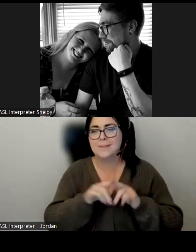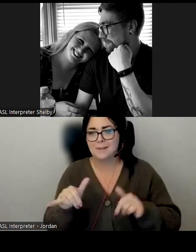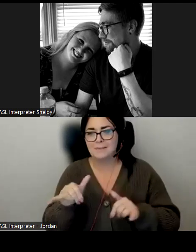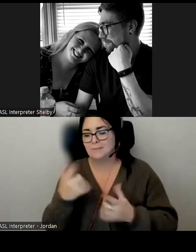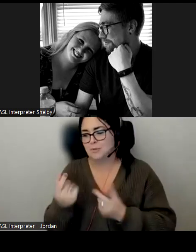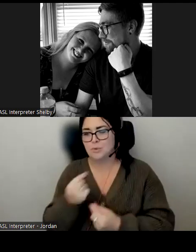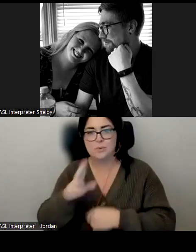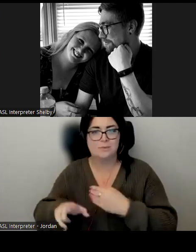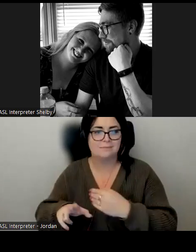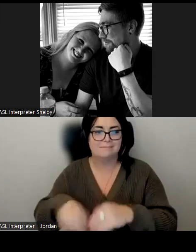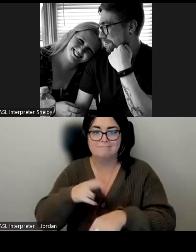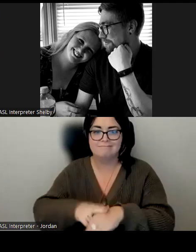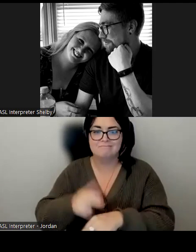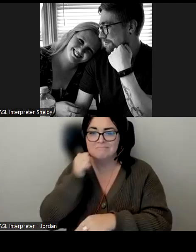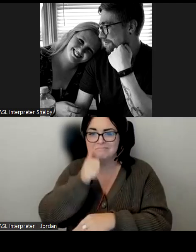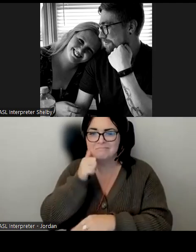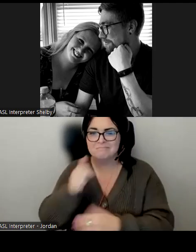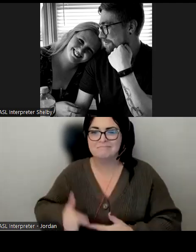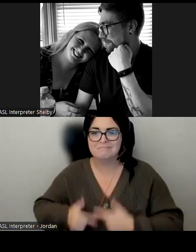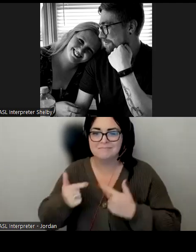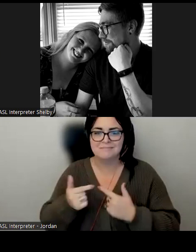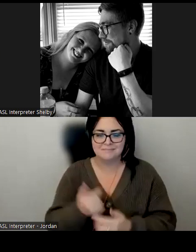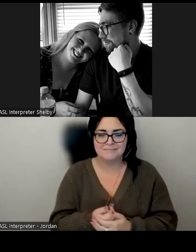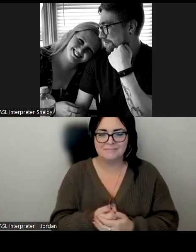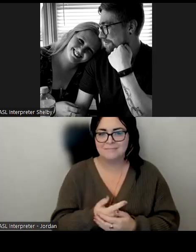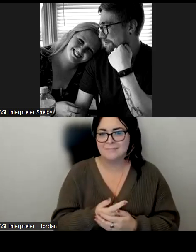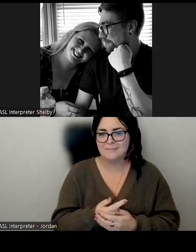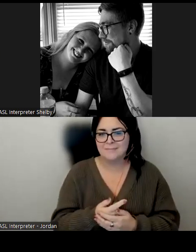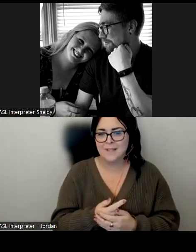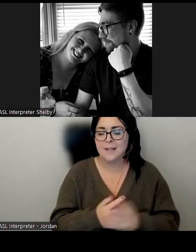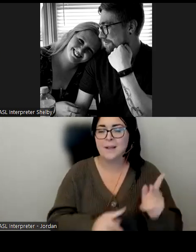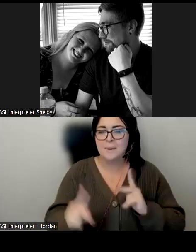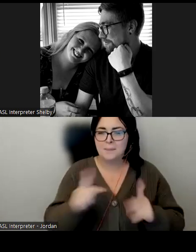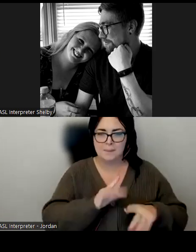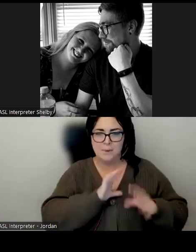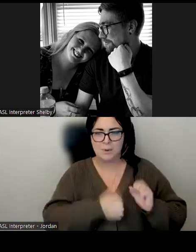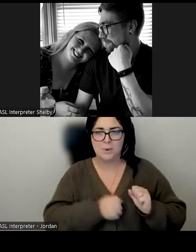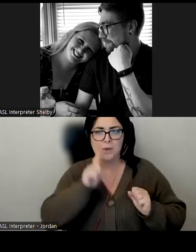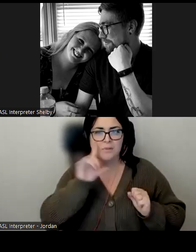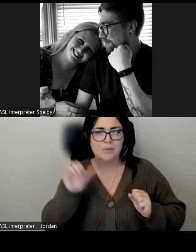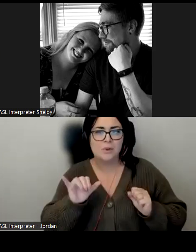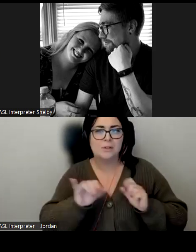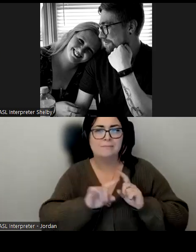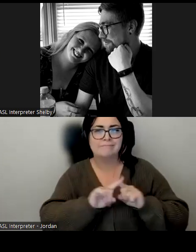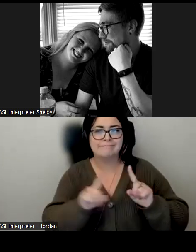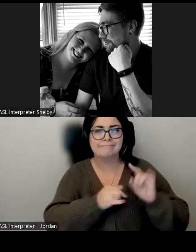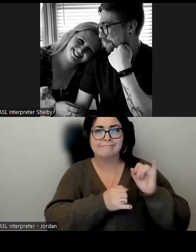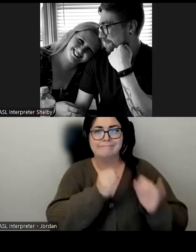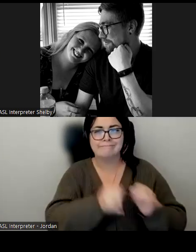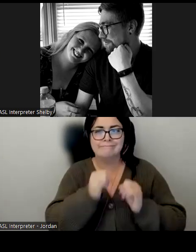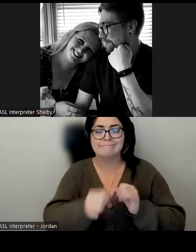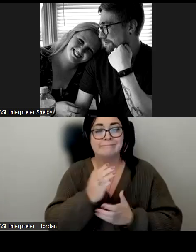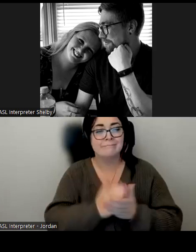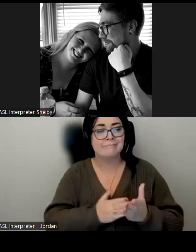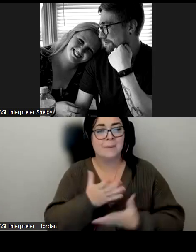of coping with loss. You must also remember that people grieve in different ways. Some people like to share their grief